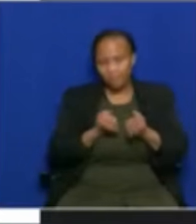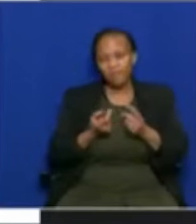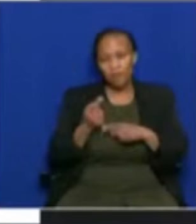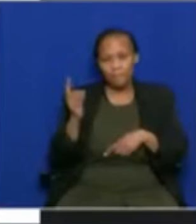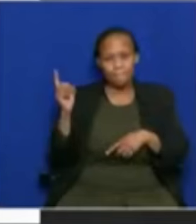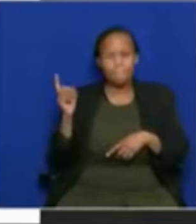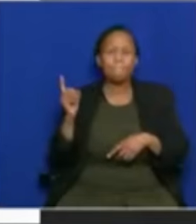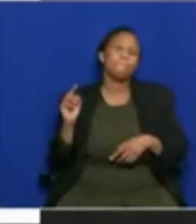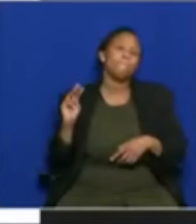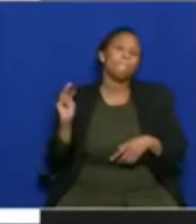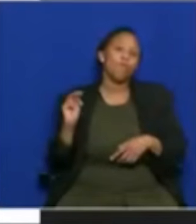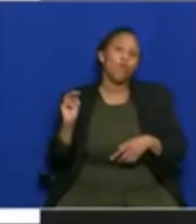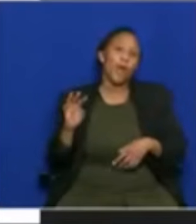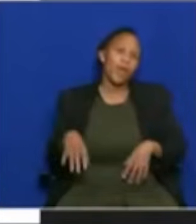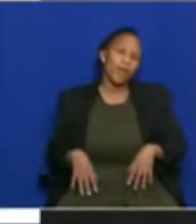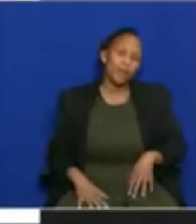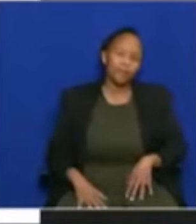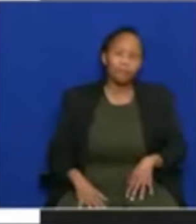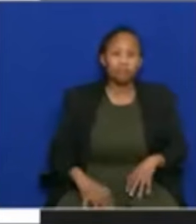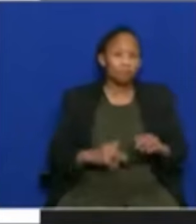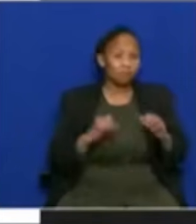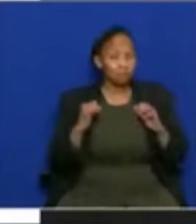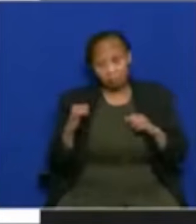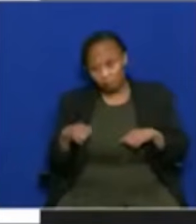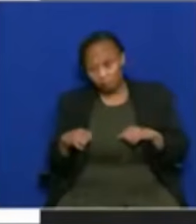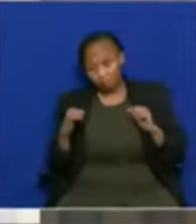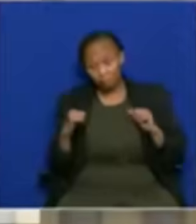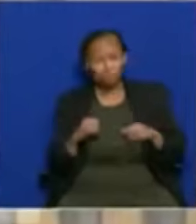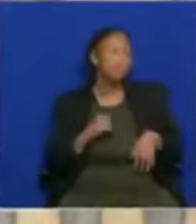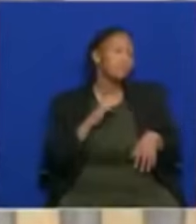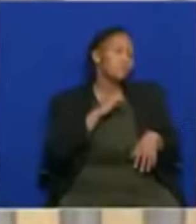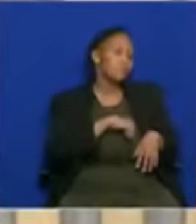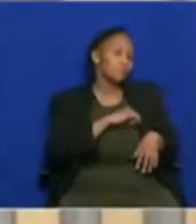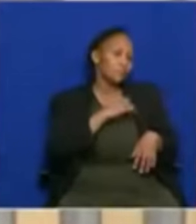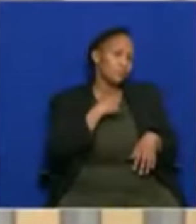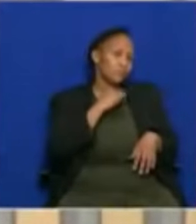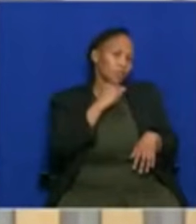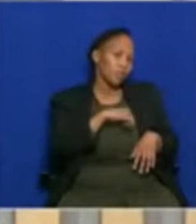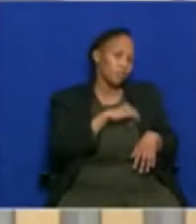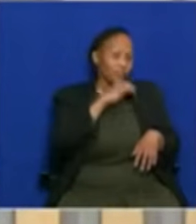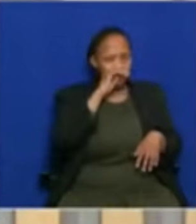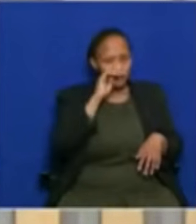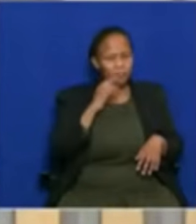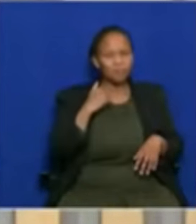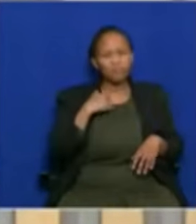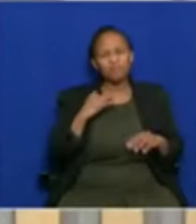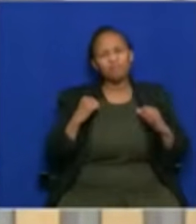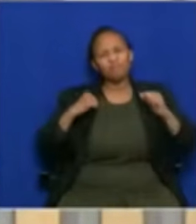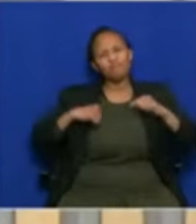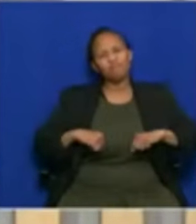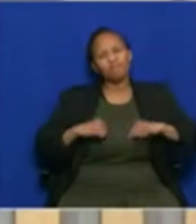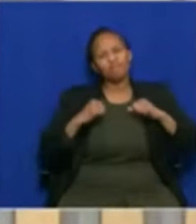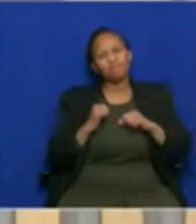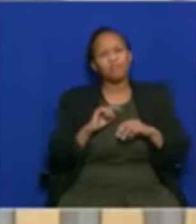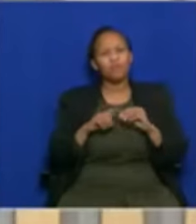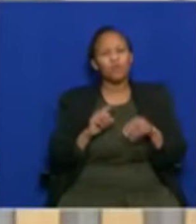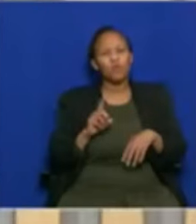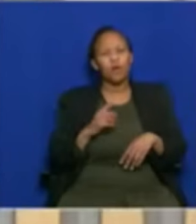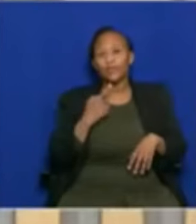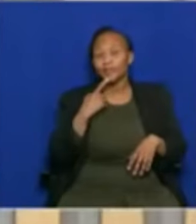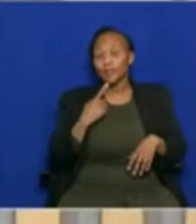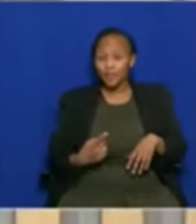Yes, I agree. Okay. That I can agree to what she's saying here and the fact that they've received it.